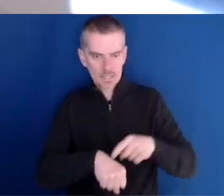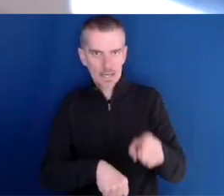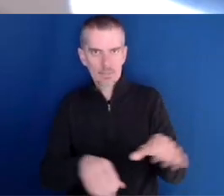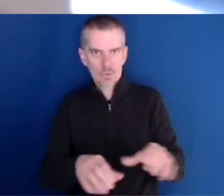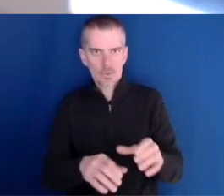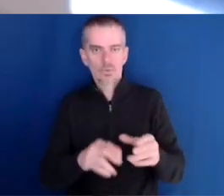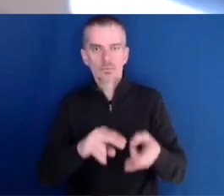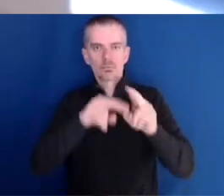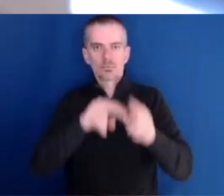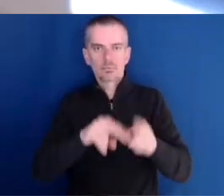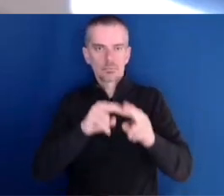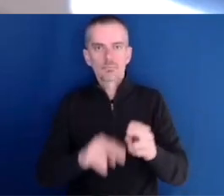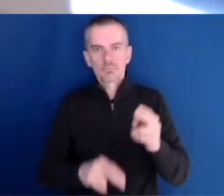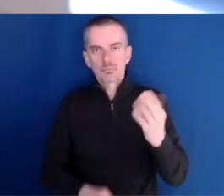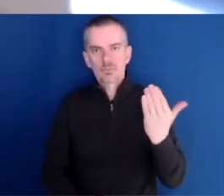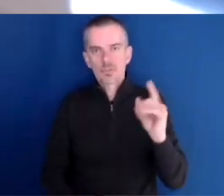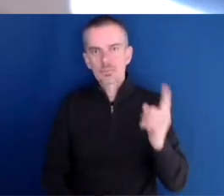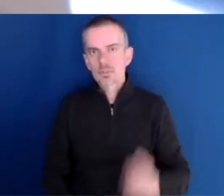of an hour versus estimated.